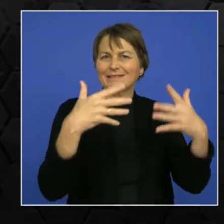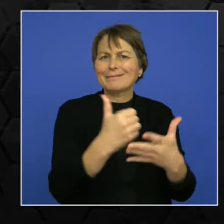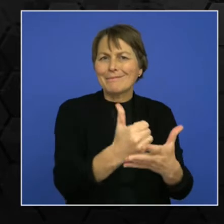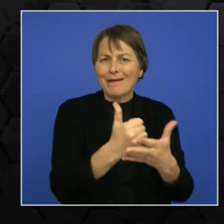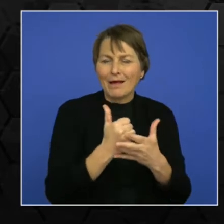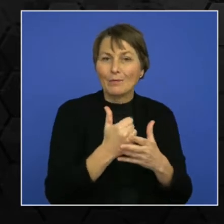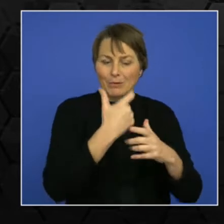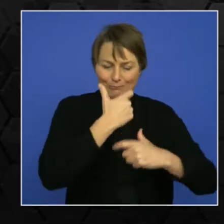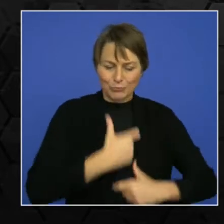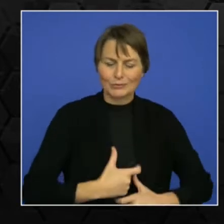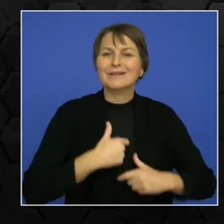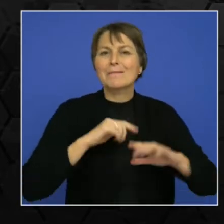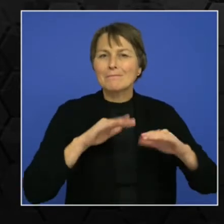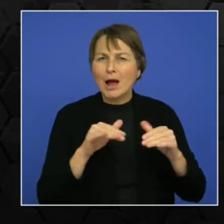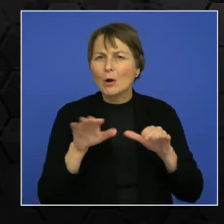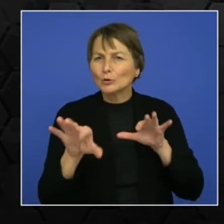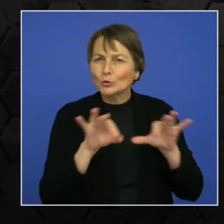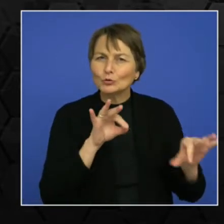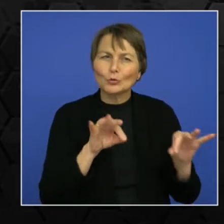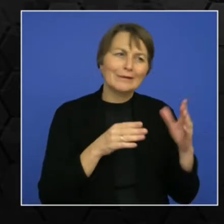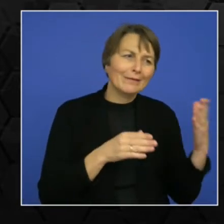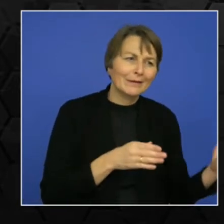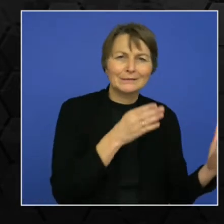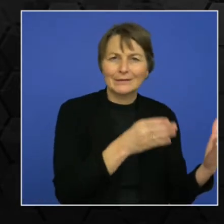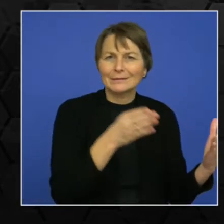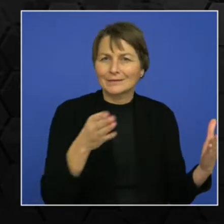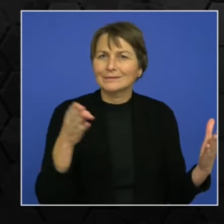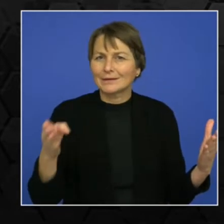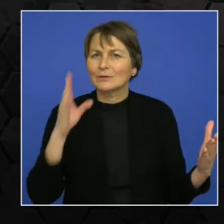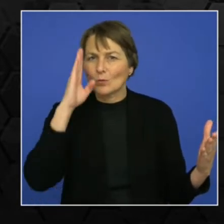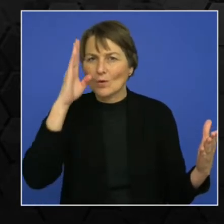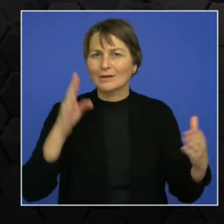So coming to the real-time application part,